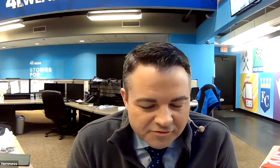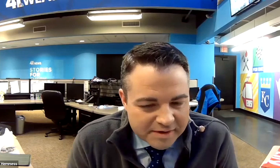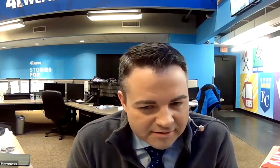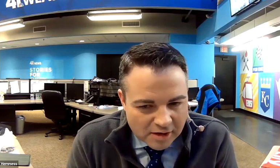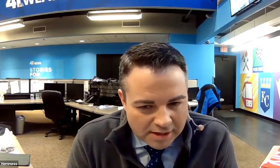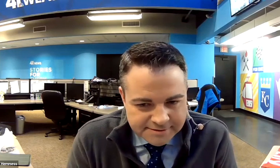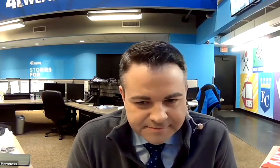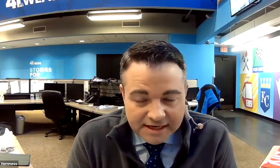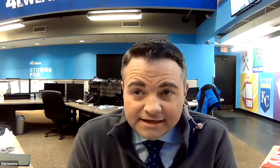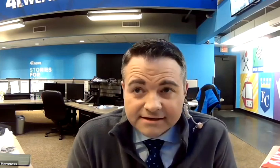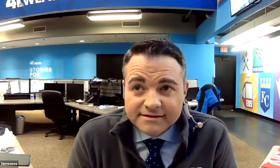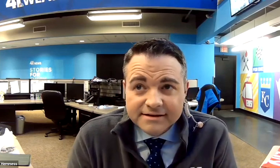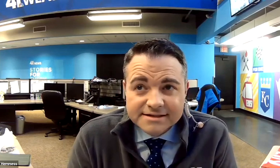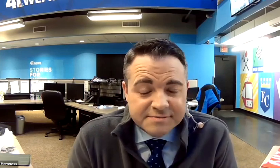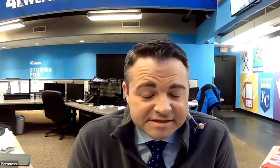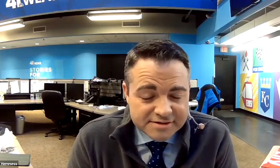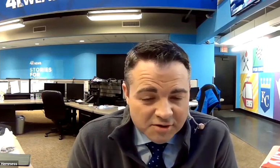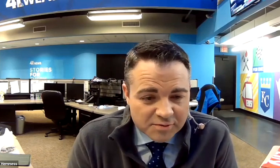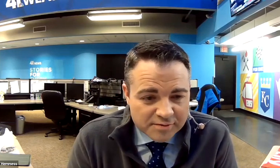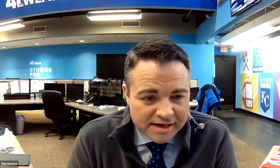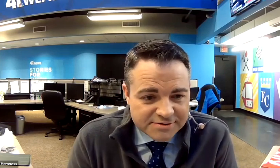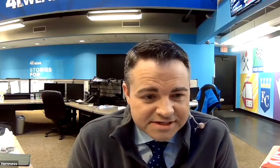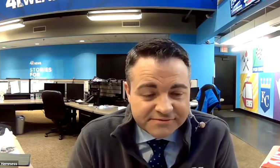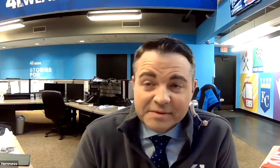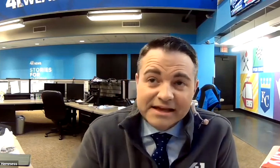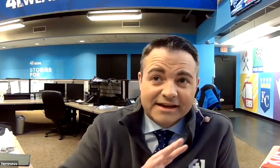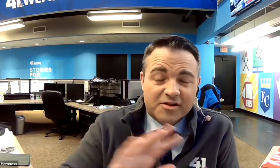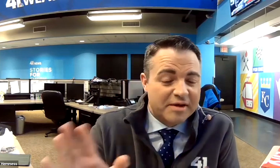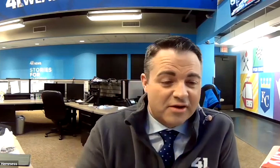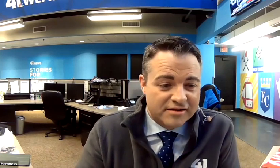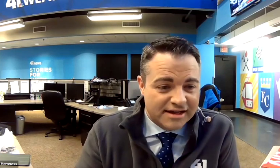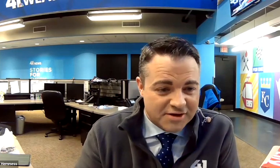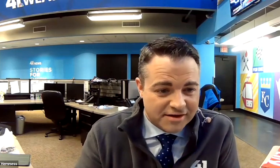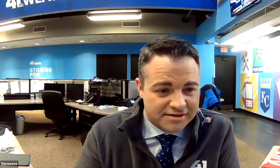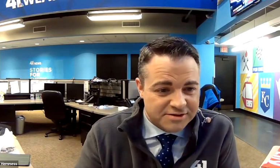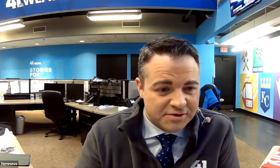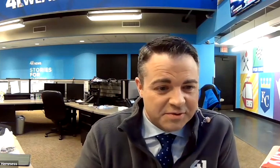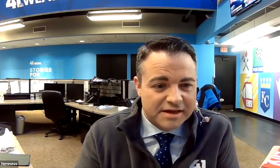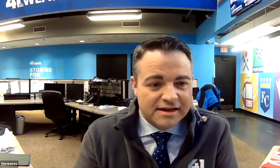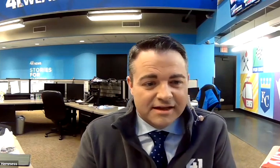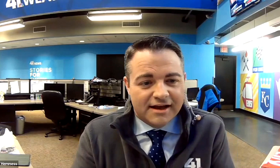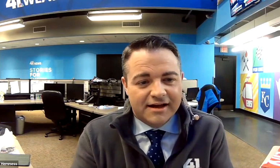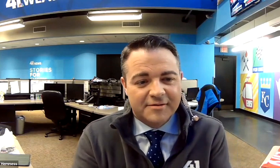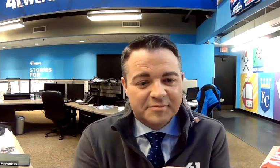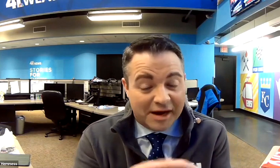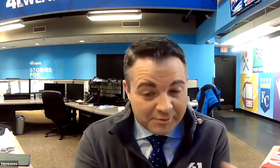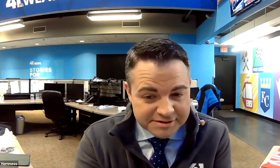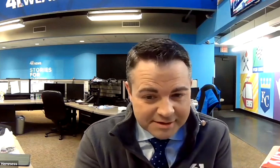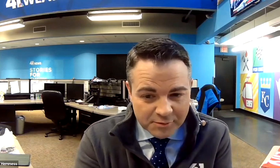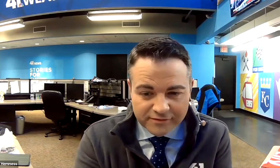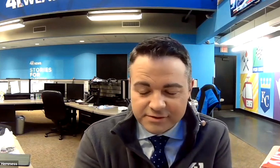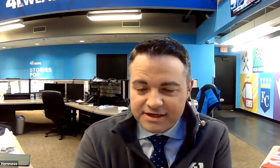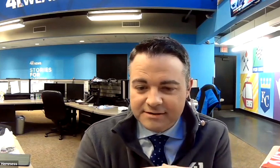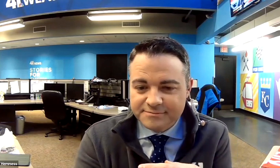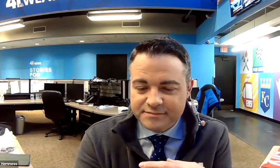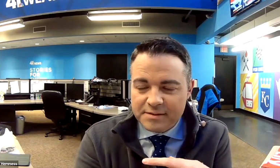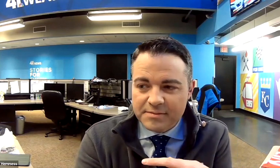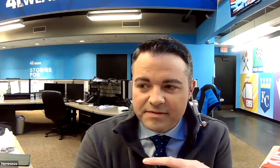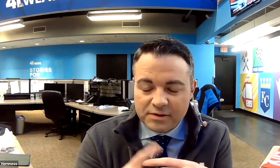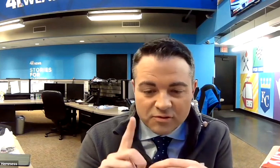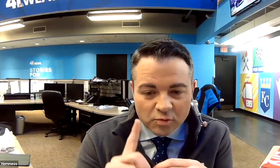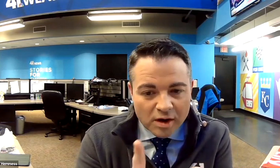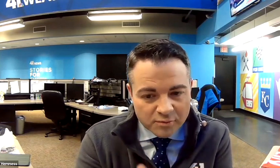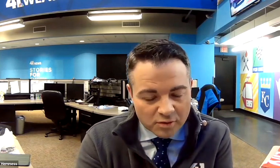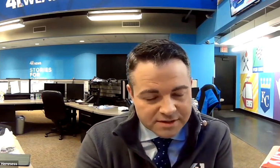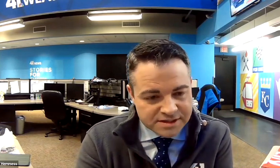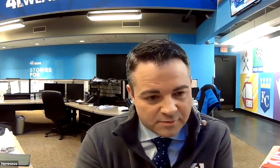Mark, you've been awesome, and this has been so interesting for me, and I could spend all day talking to you, but I won't take more of your time.